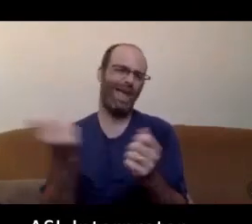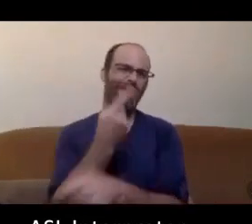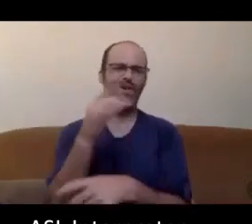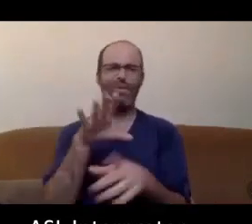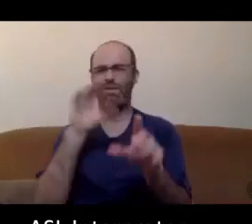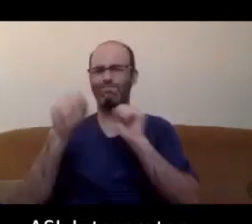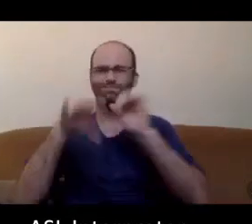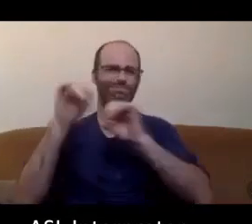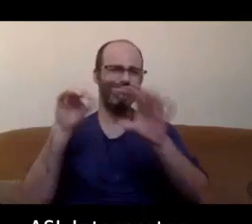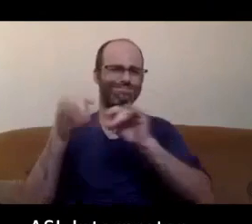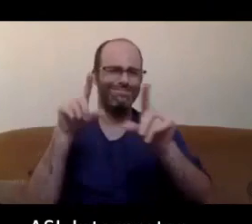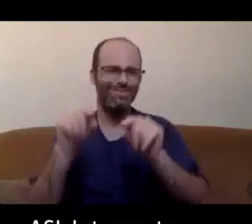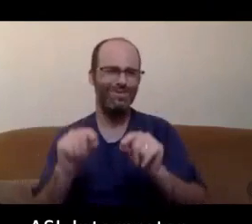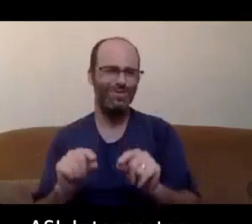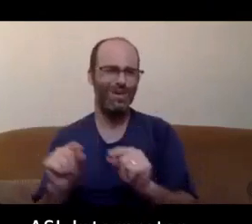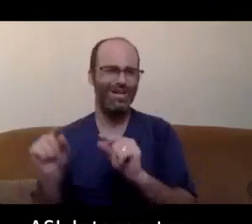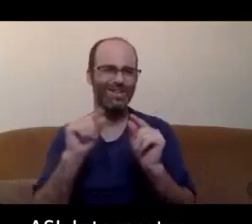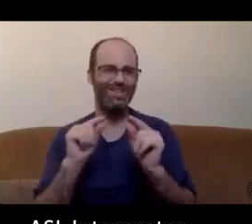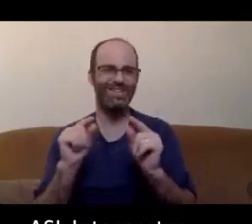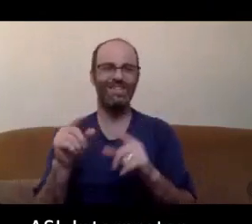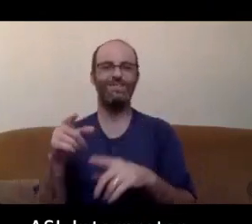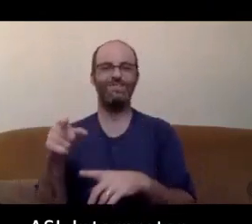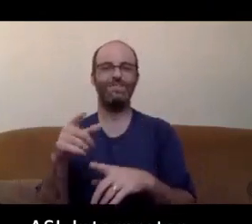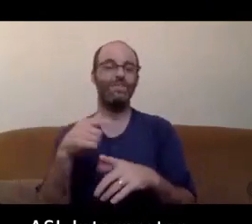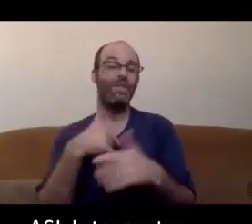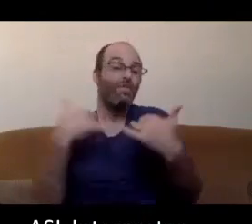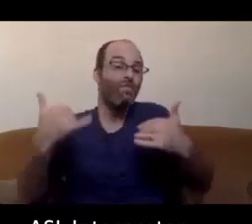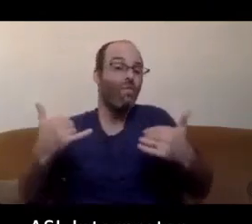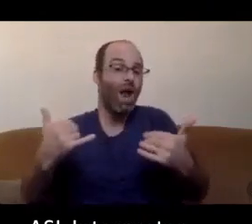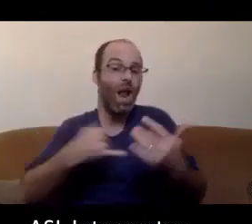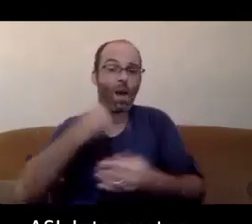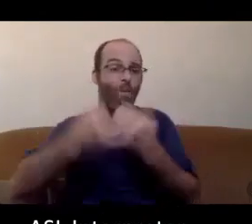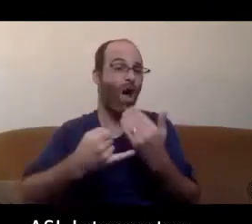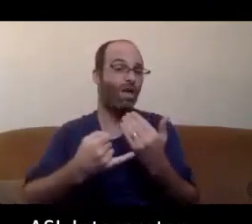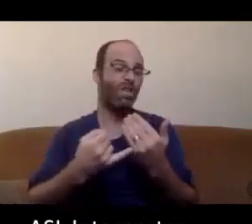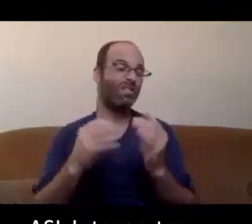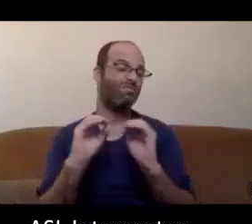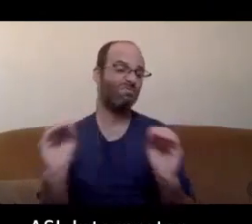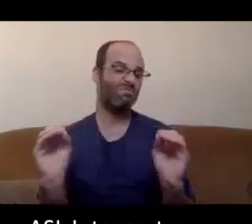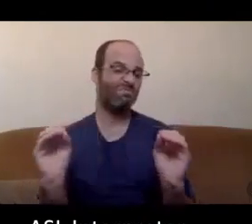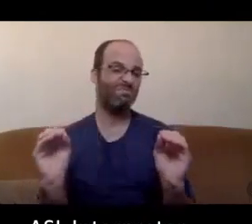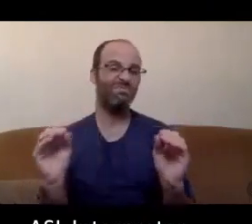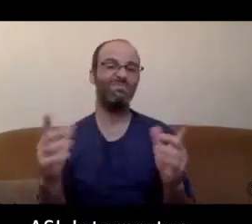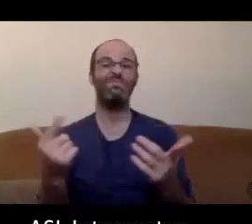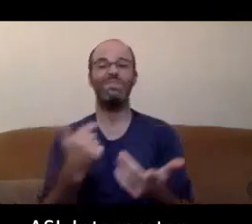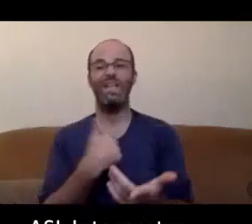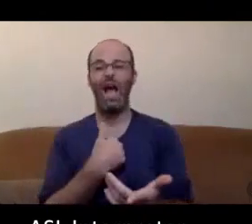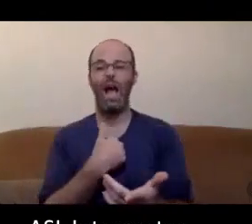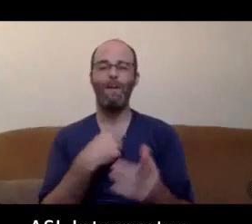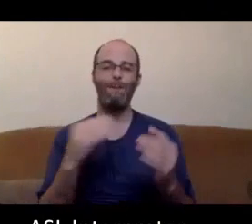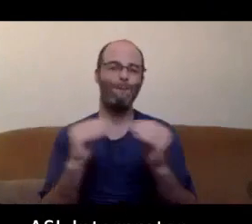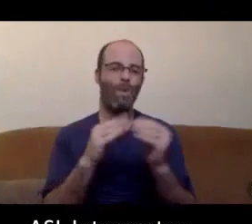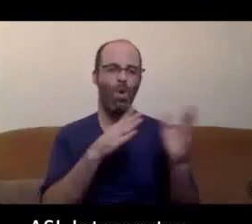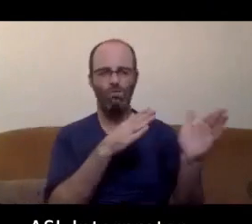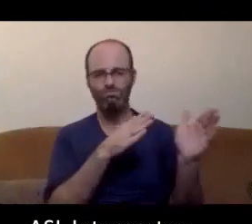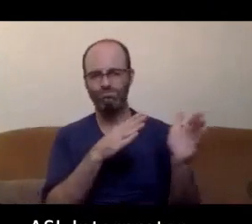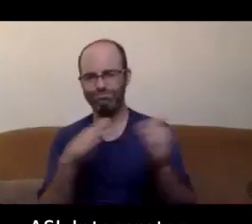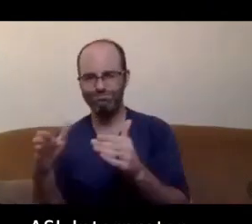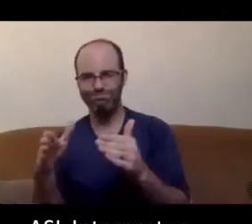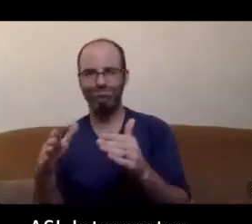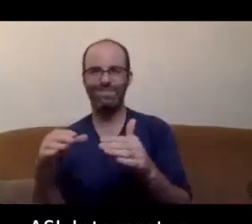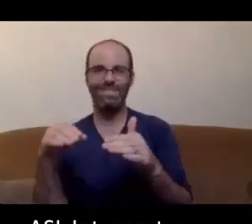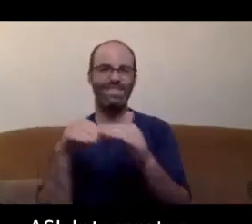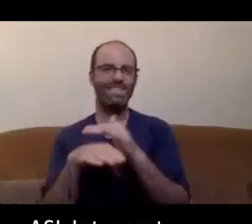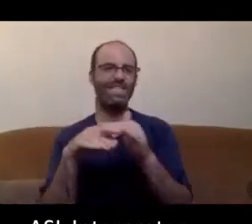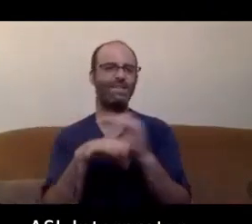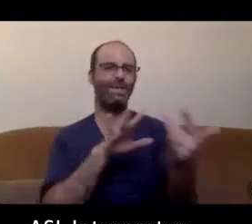places to find me. I'm not currently working on anything right now. I've sort of shifted to doing a lot more accessibility